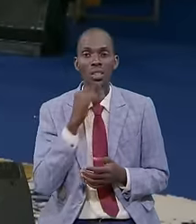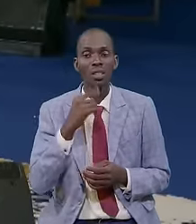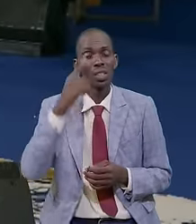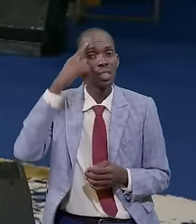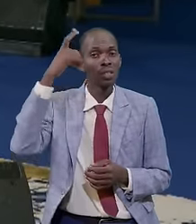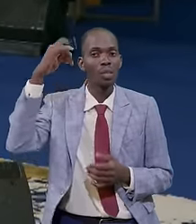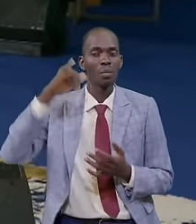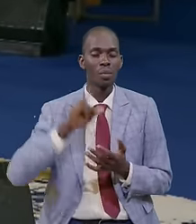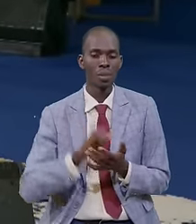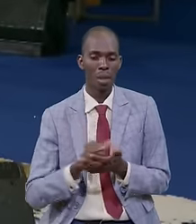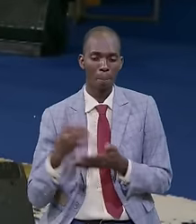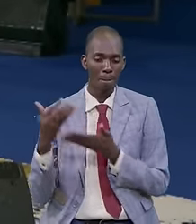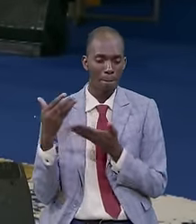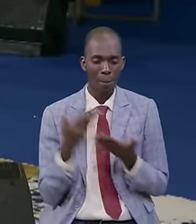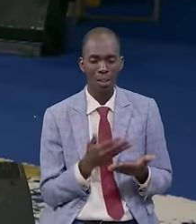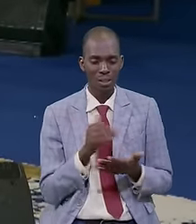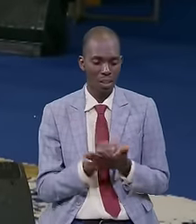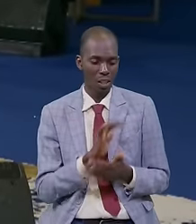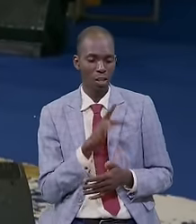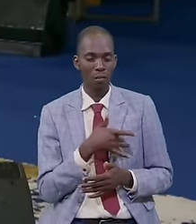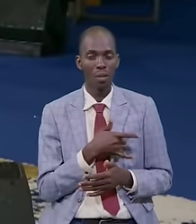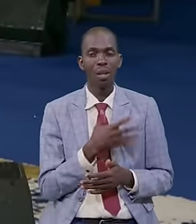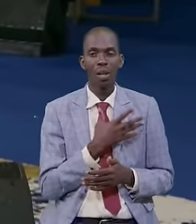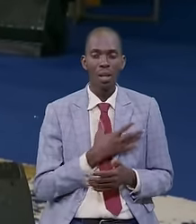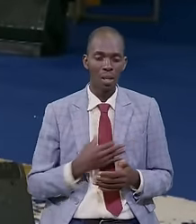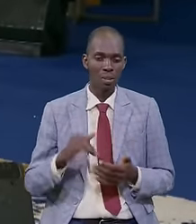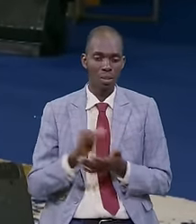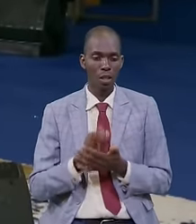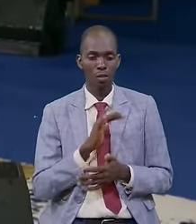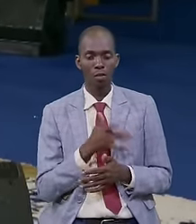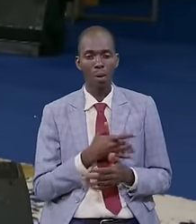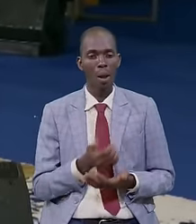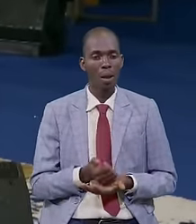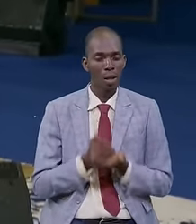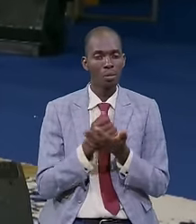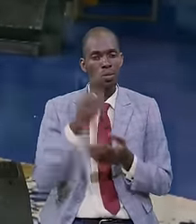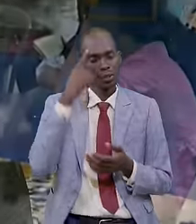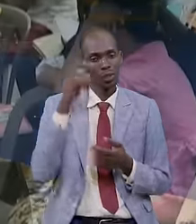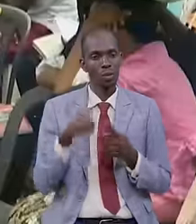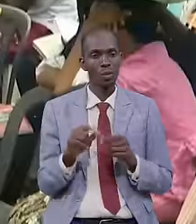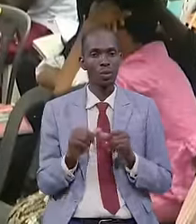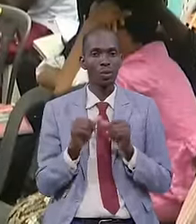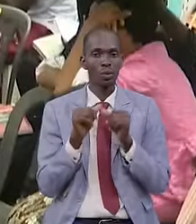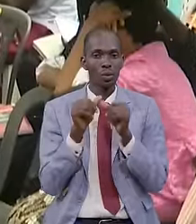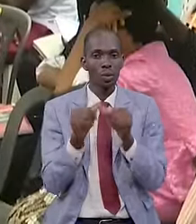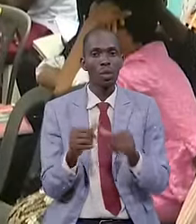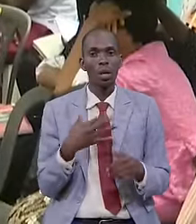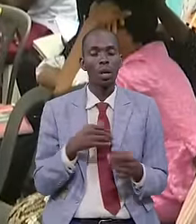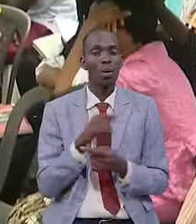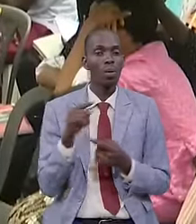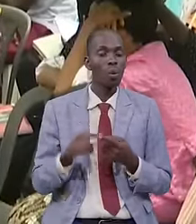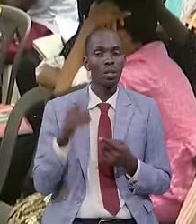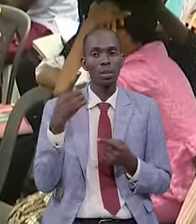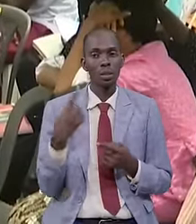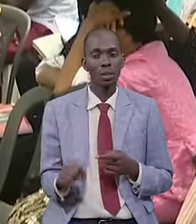that conviction, and it's that conviction that makes him to move on and on. And when the temptress saw that